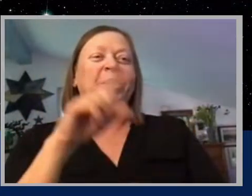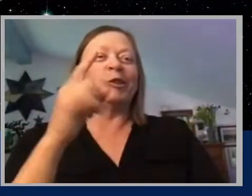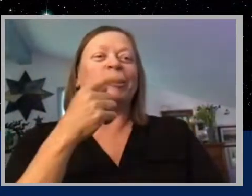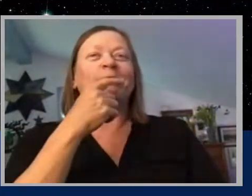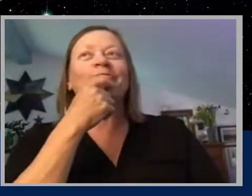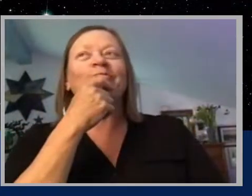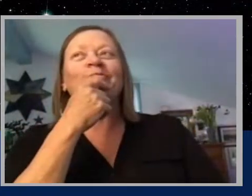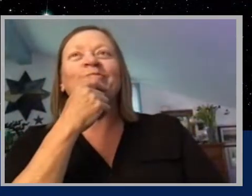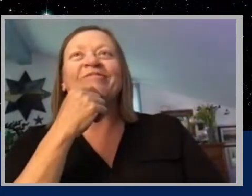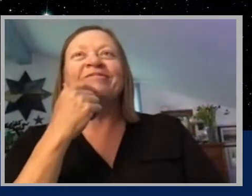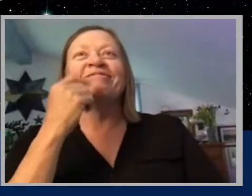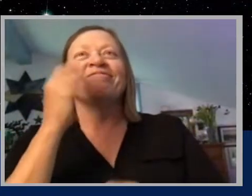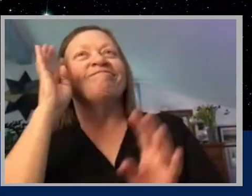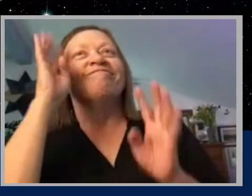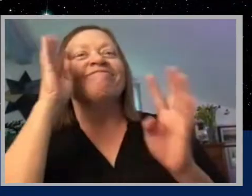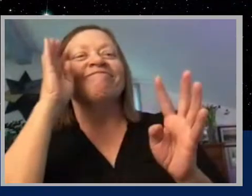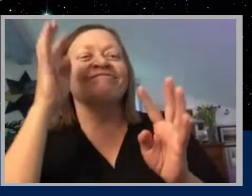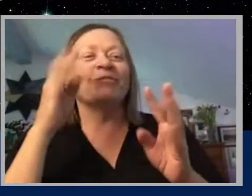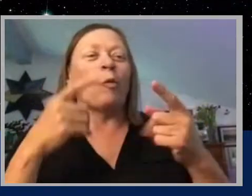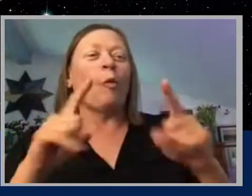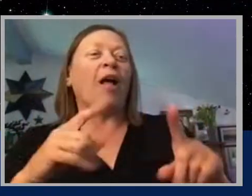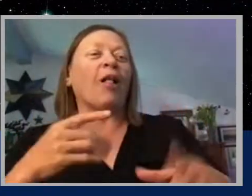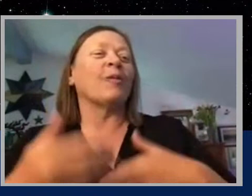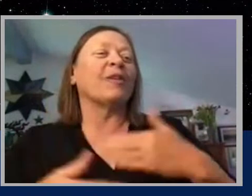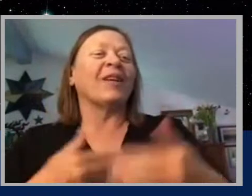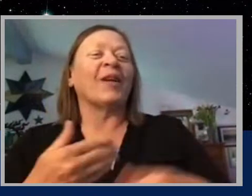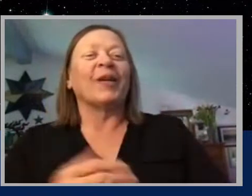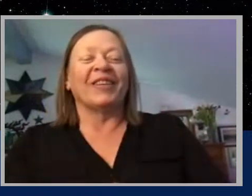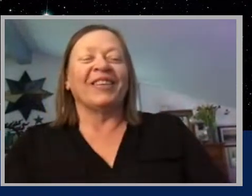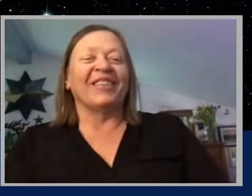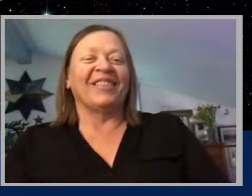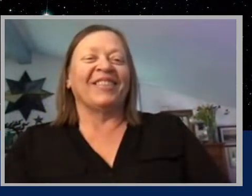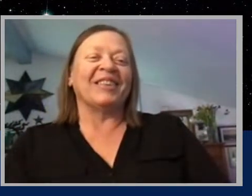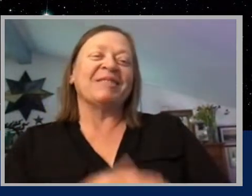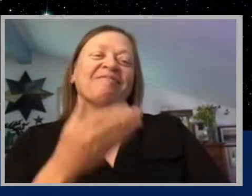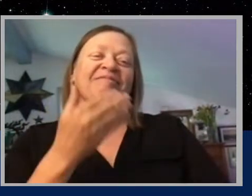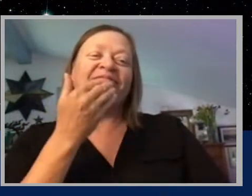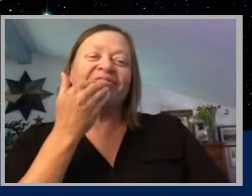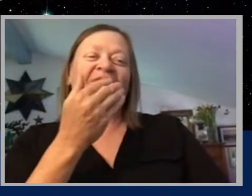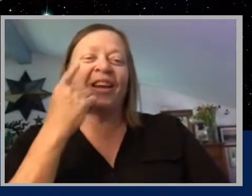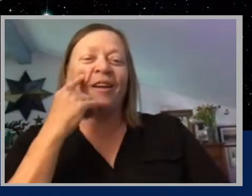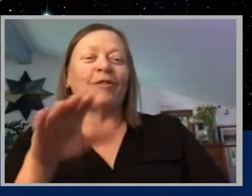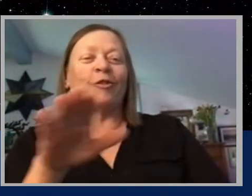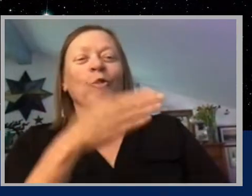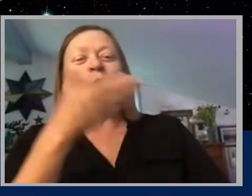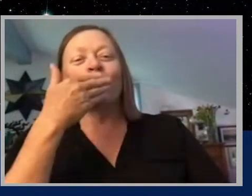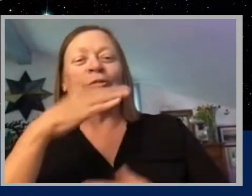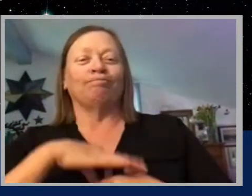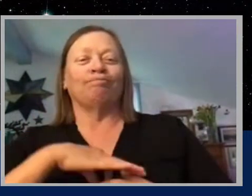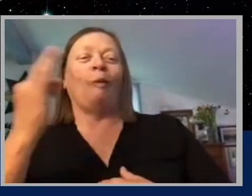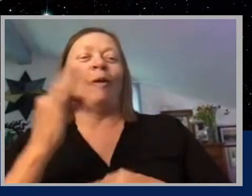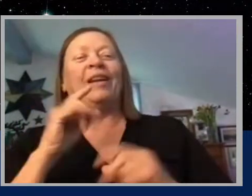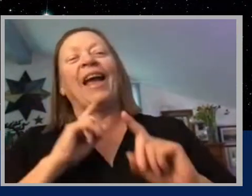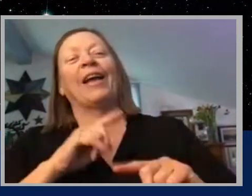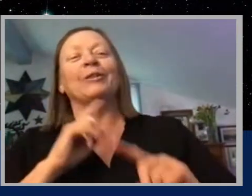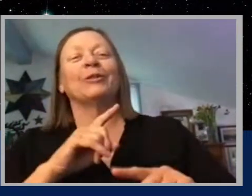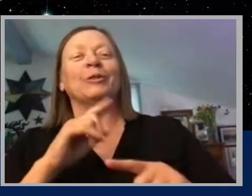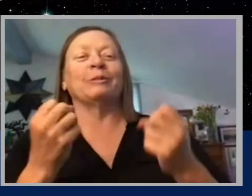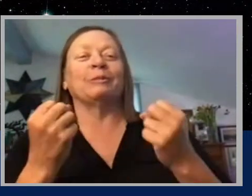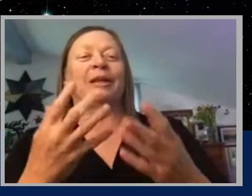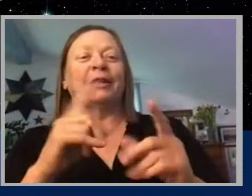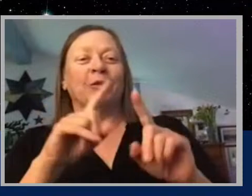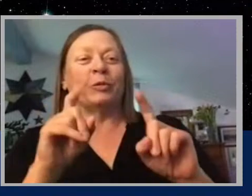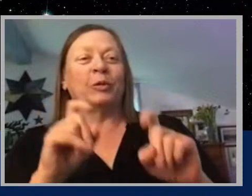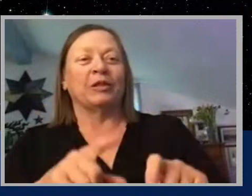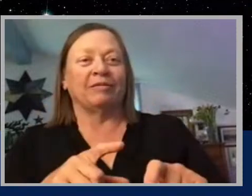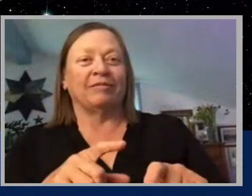the second question will be this. It's just all over the map. So thank you for being good sports and answering all of our questions. We're coming up